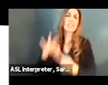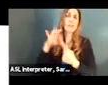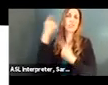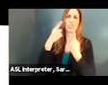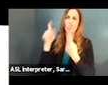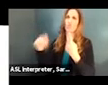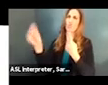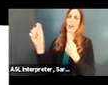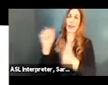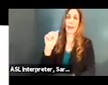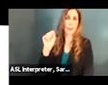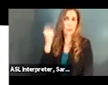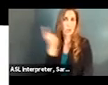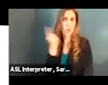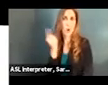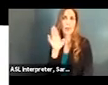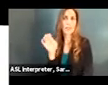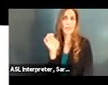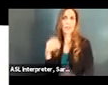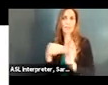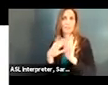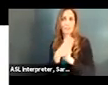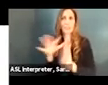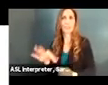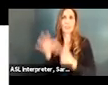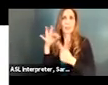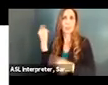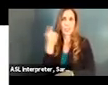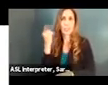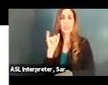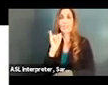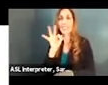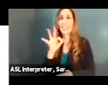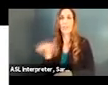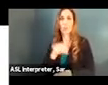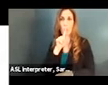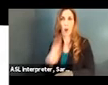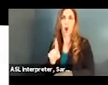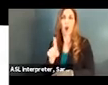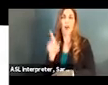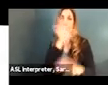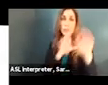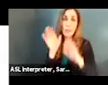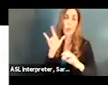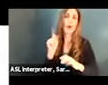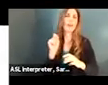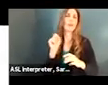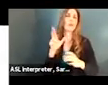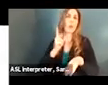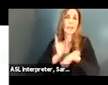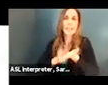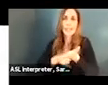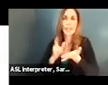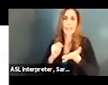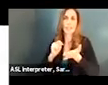So AT should always be noted as a special consideration if you are exploring it or discussing it to